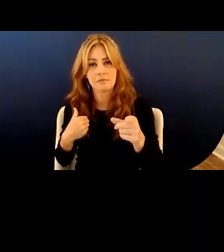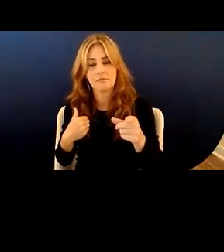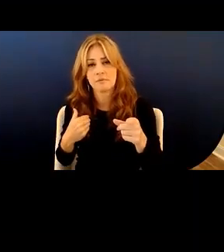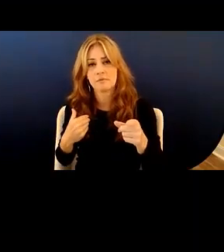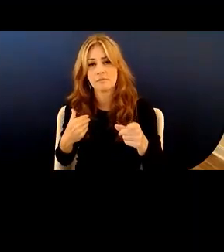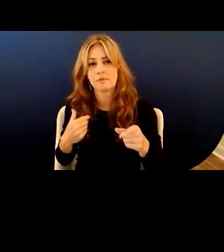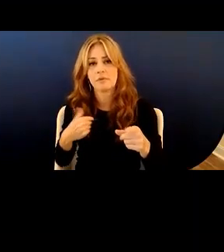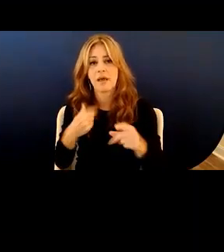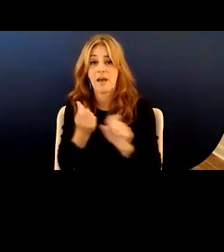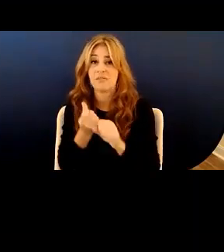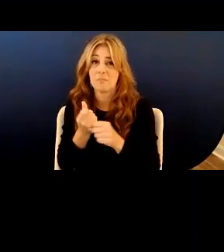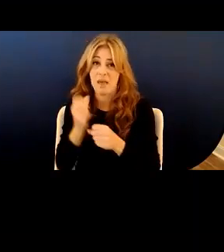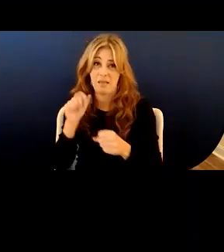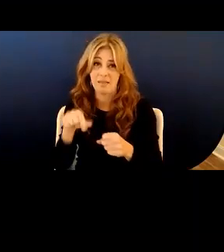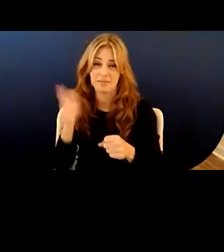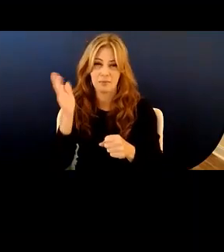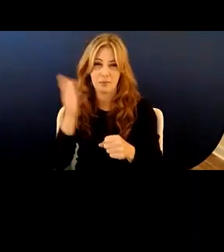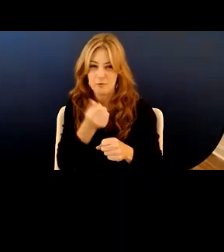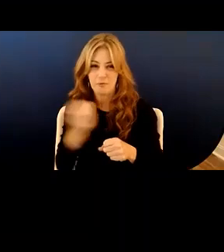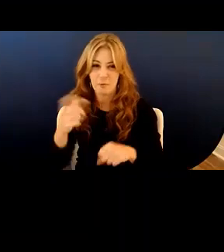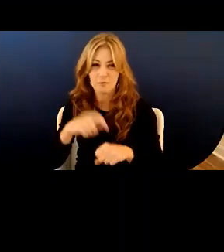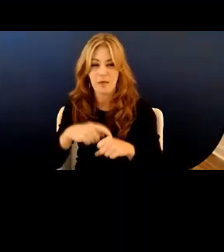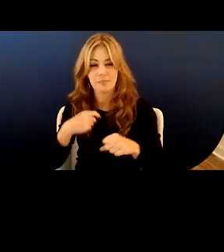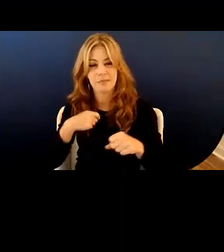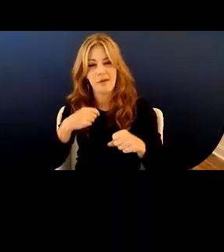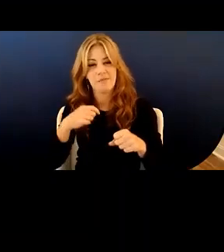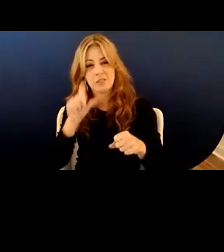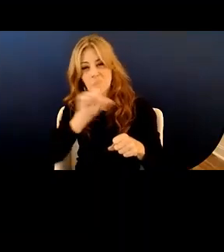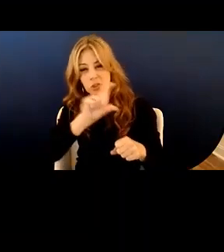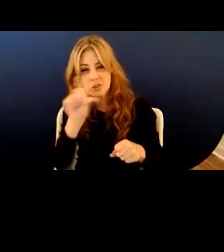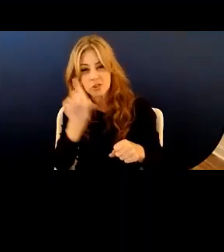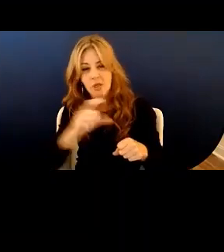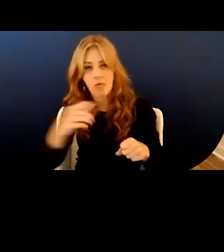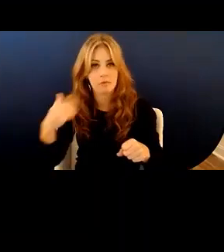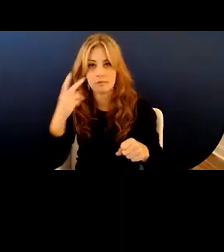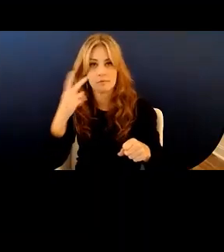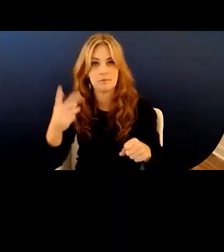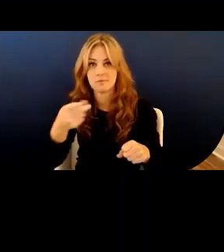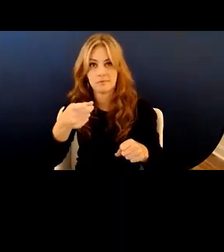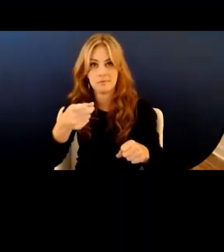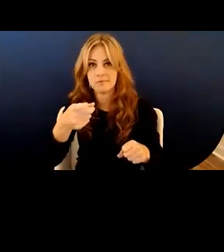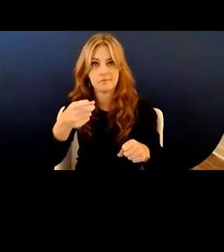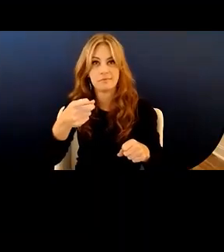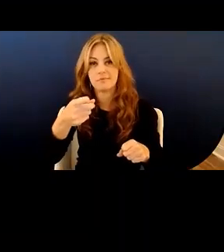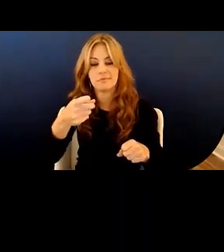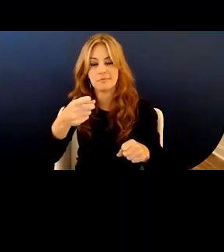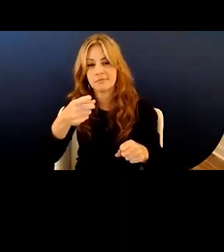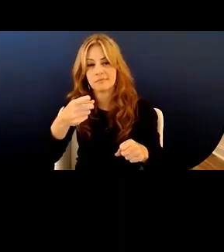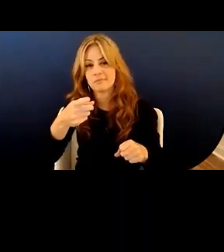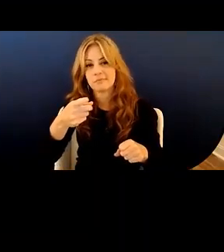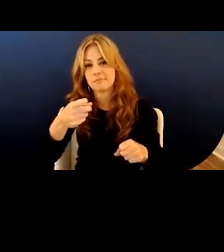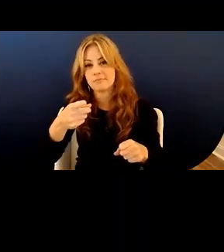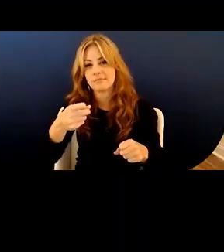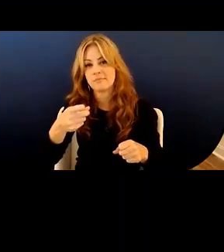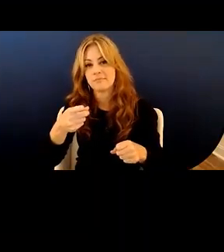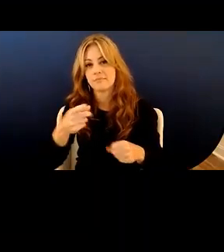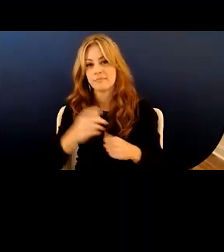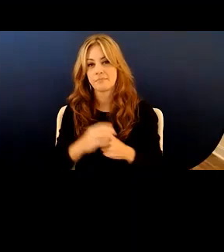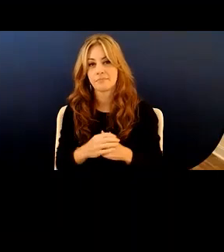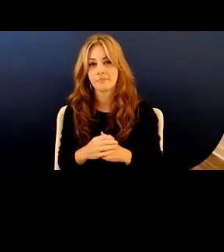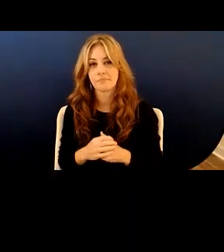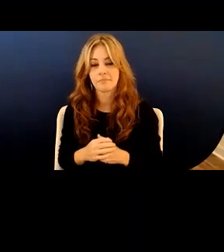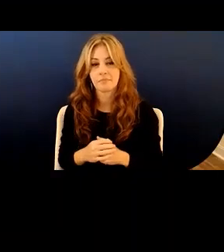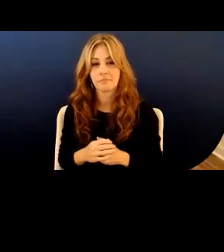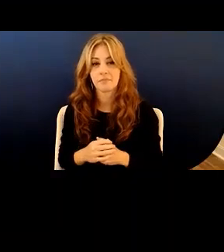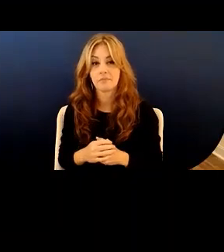this presentation a few times, so there are images that you haven't seen yet. But this is something that, there's